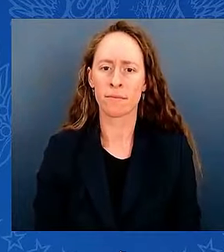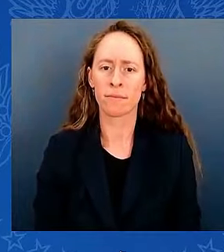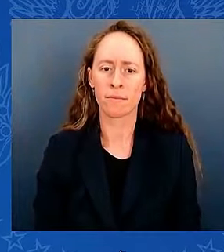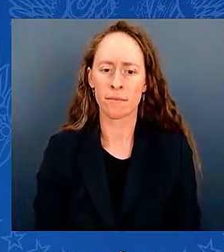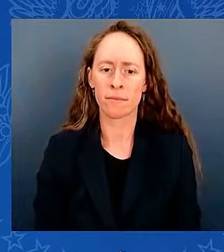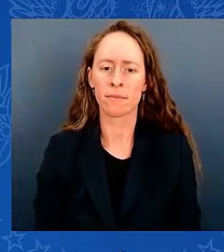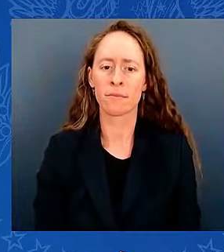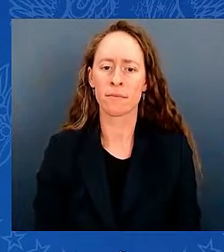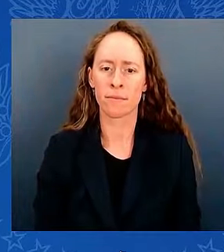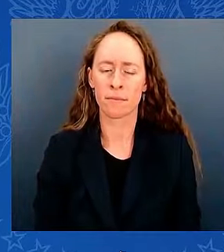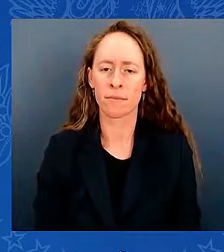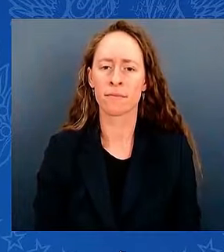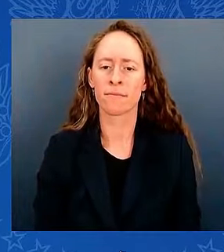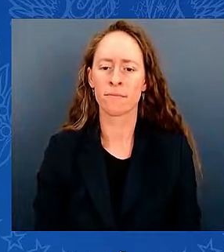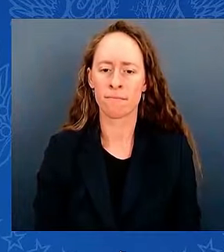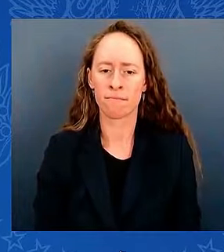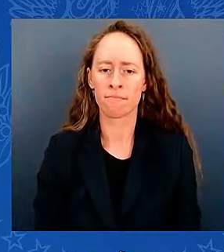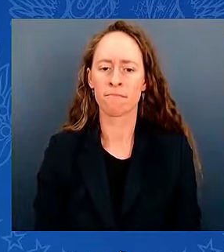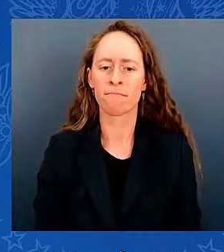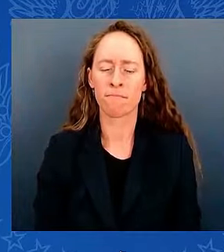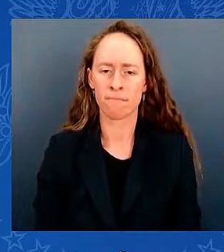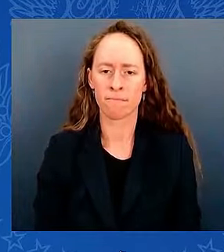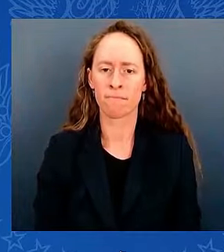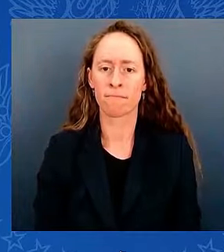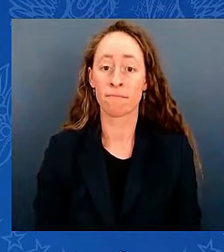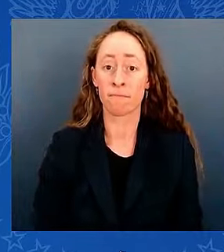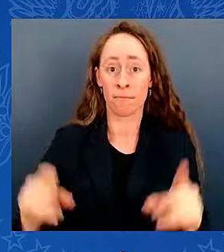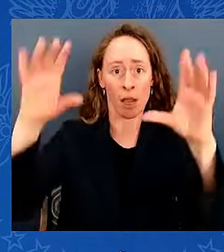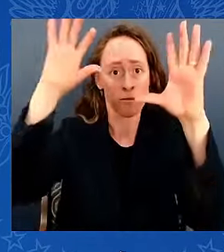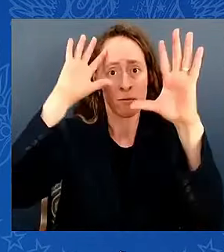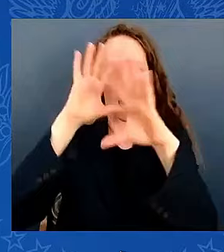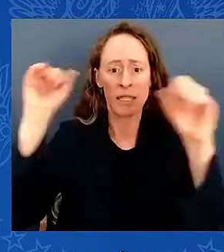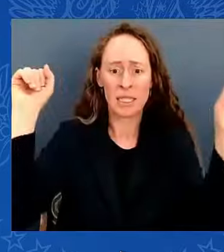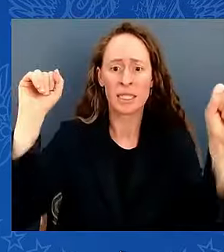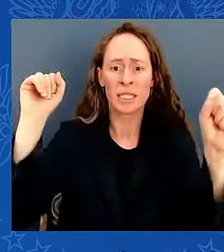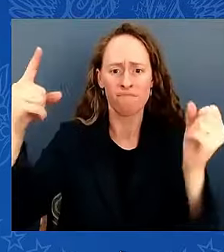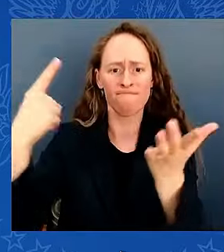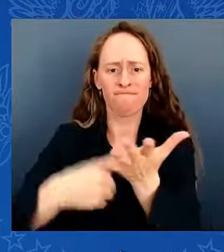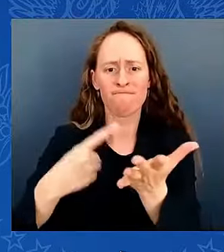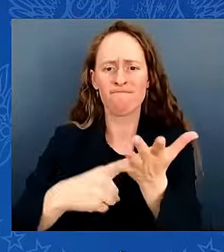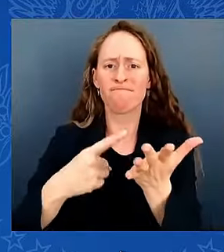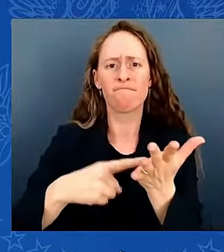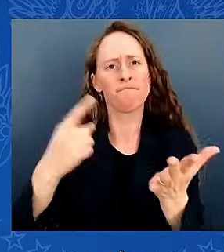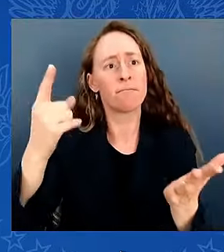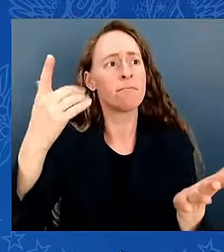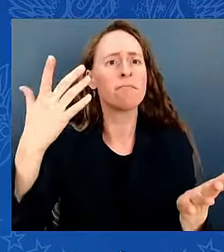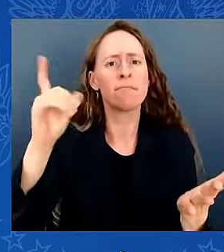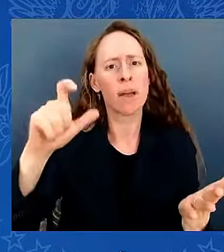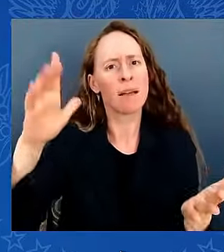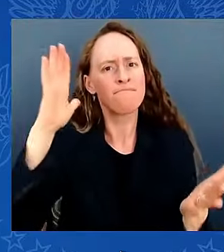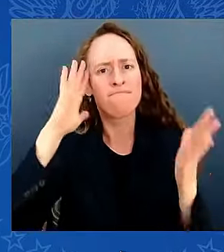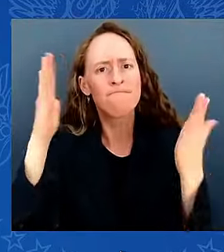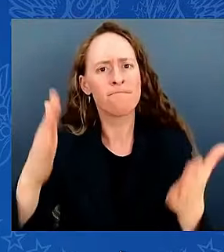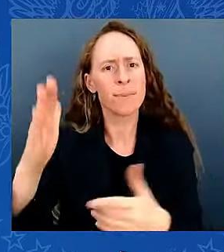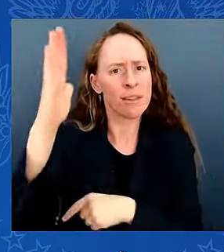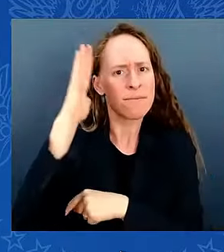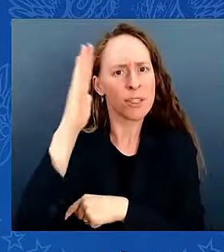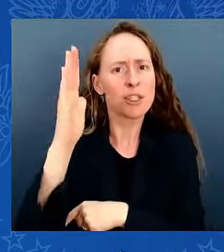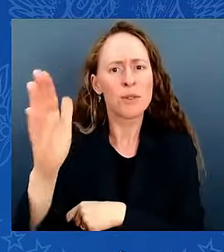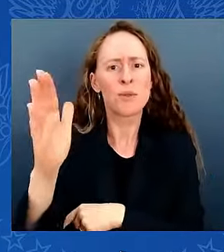future. And whether or not that future includes us, all of us, not just some of